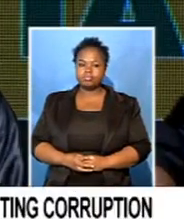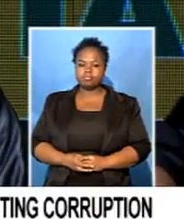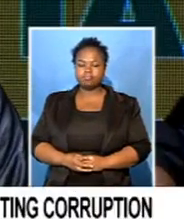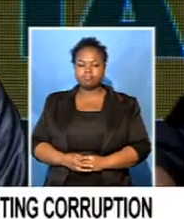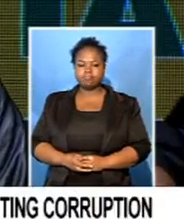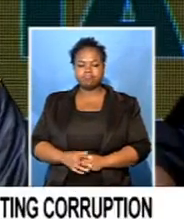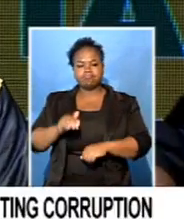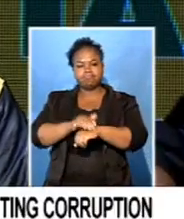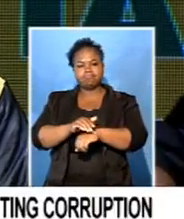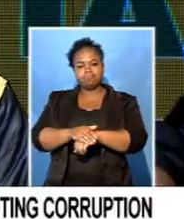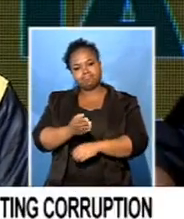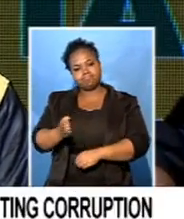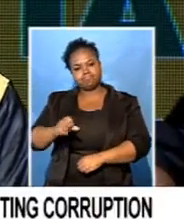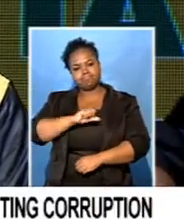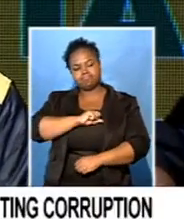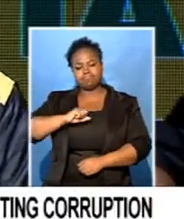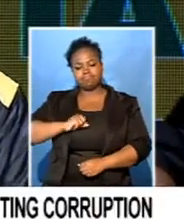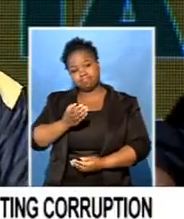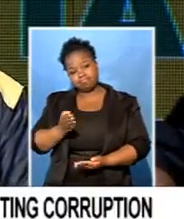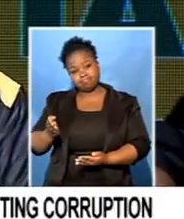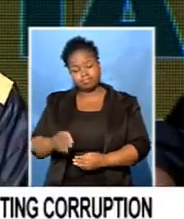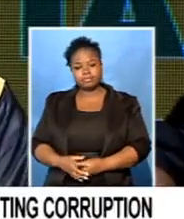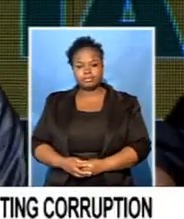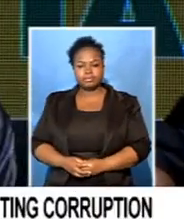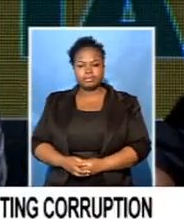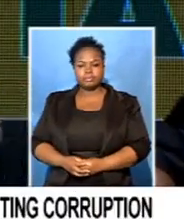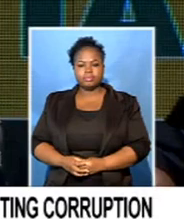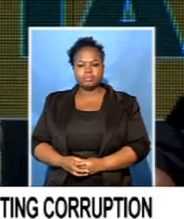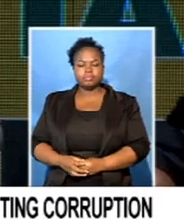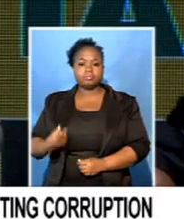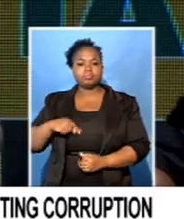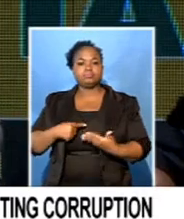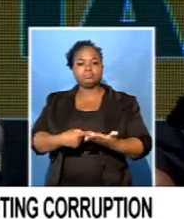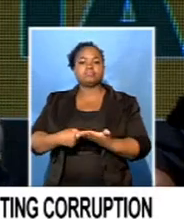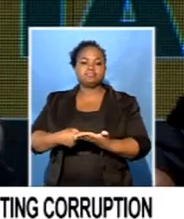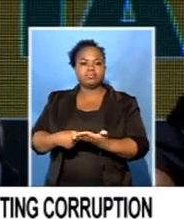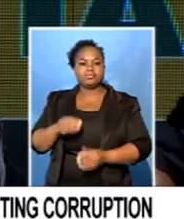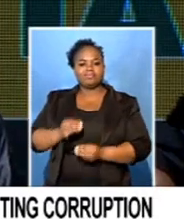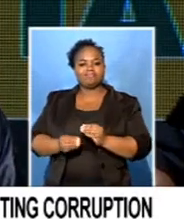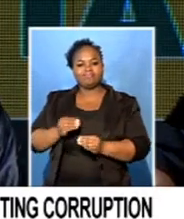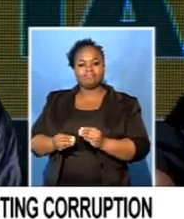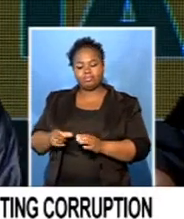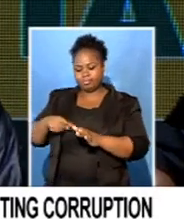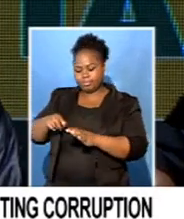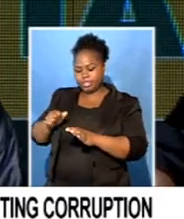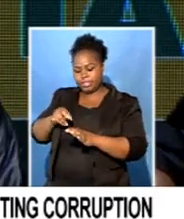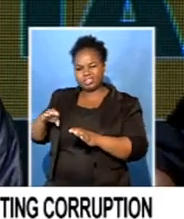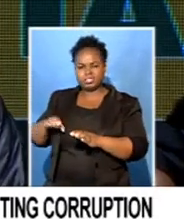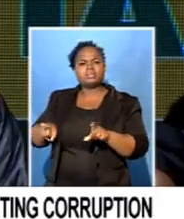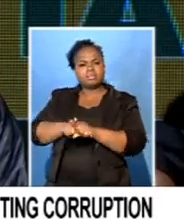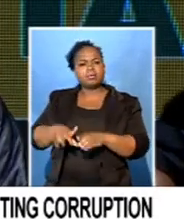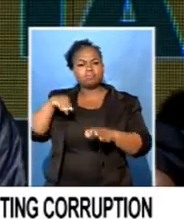Comrades and compatriots, organizational renewal discussions must also include the role